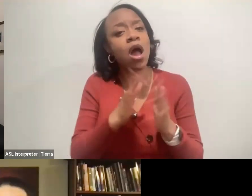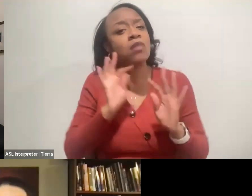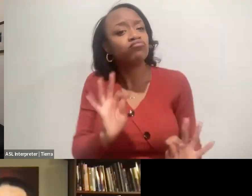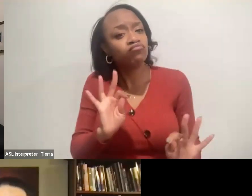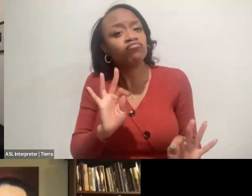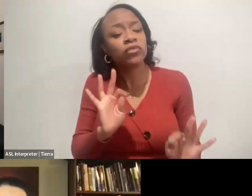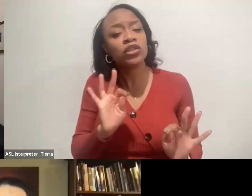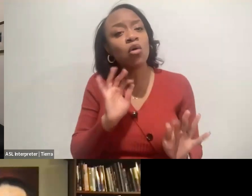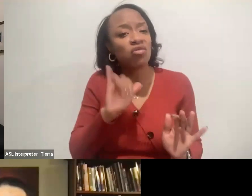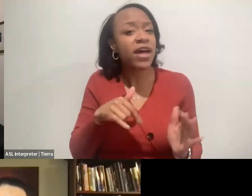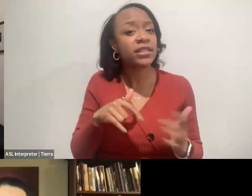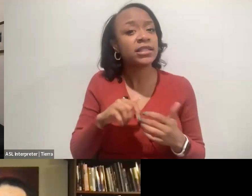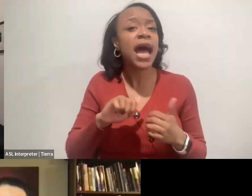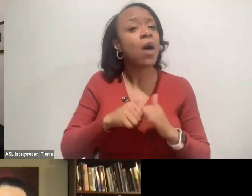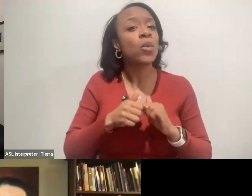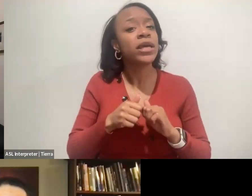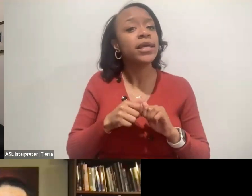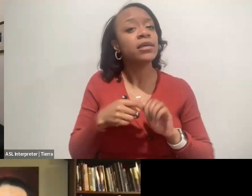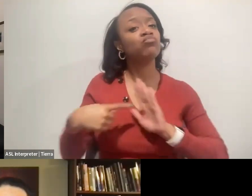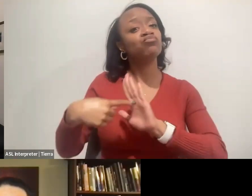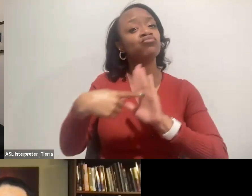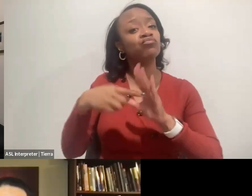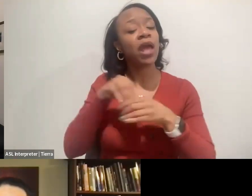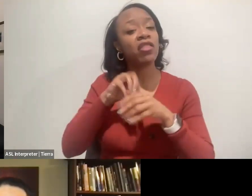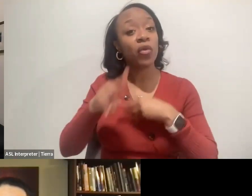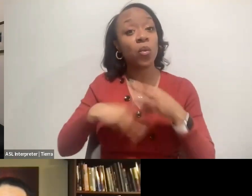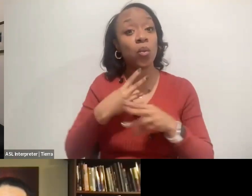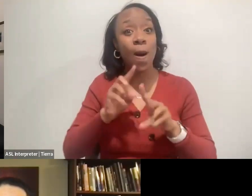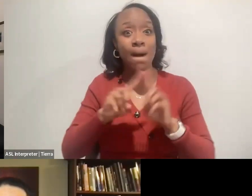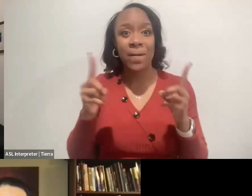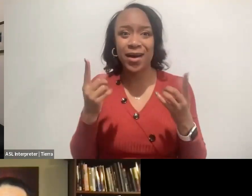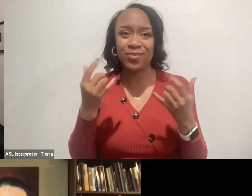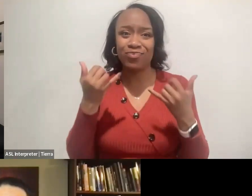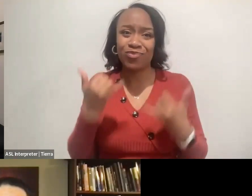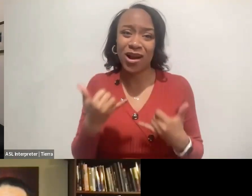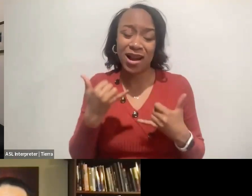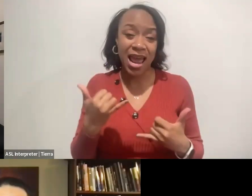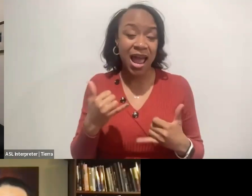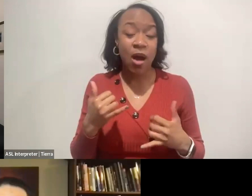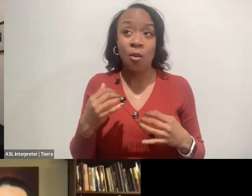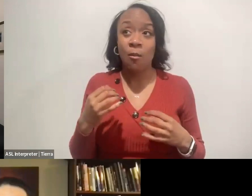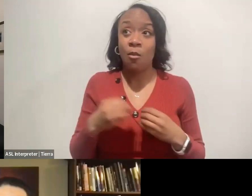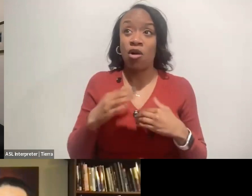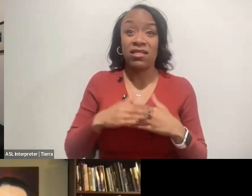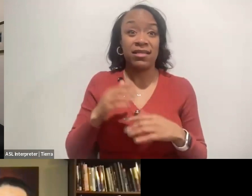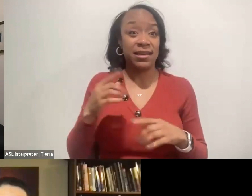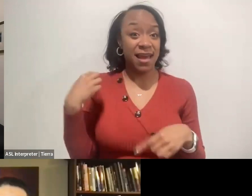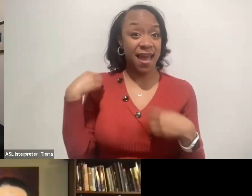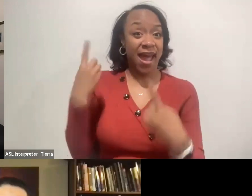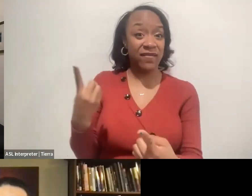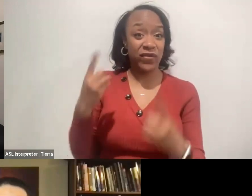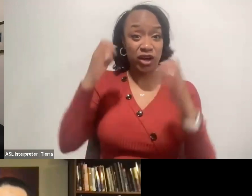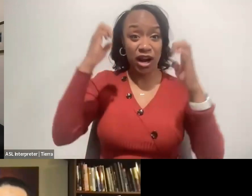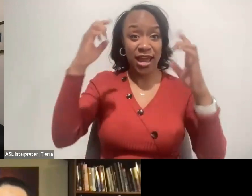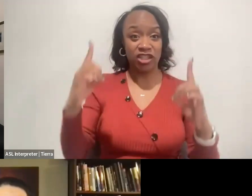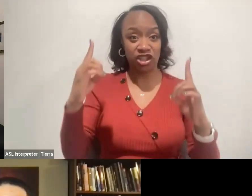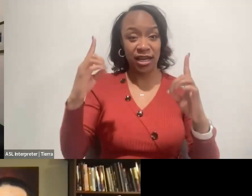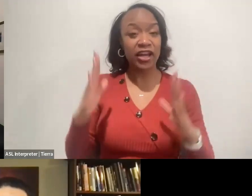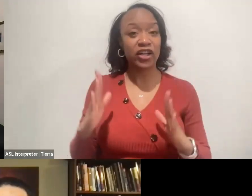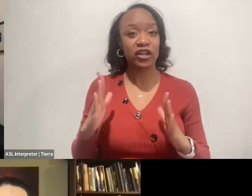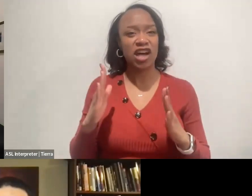world. Right now, perhaps more than at any time in our lifetimes, educators are in the front